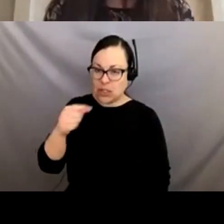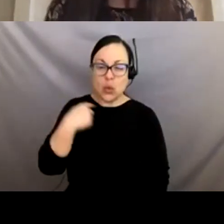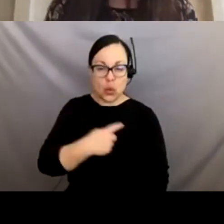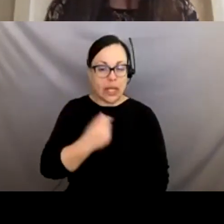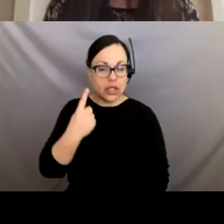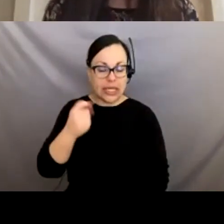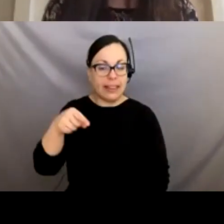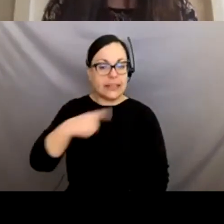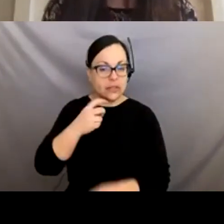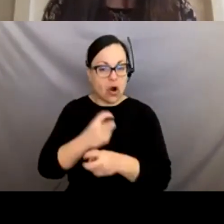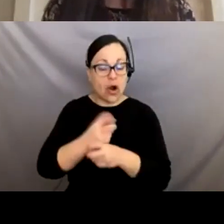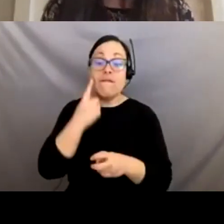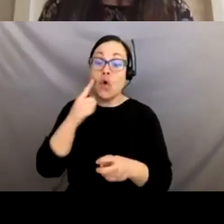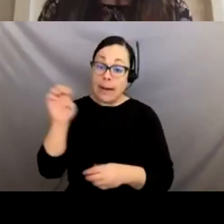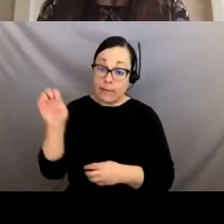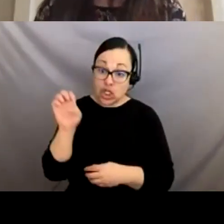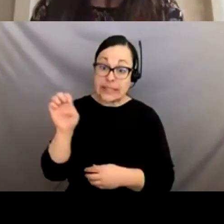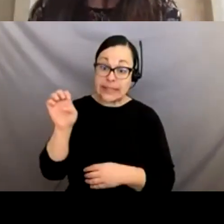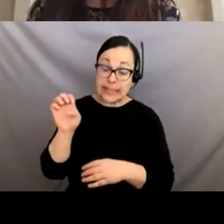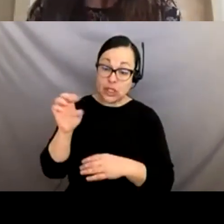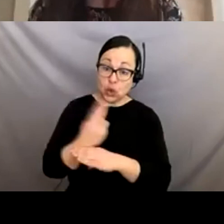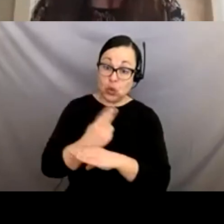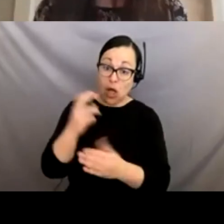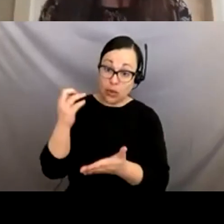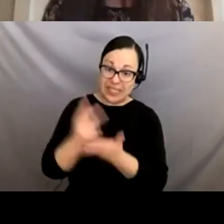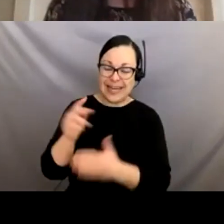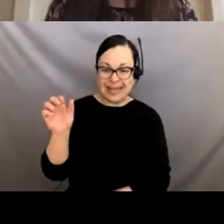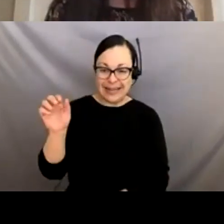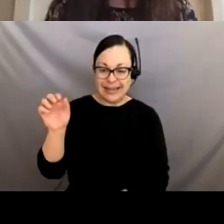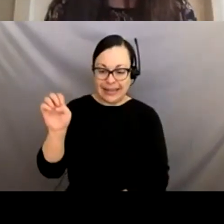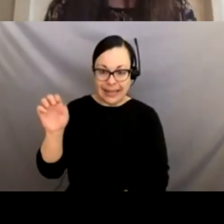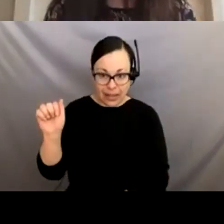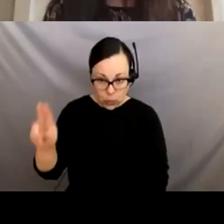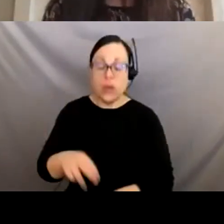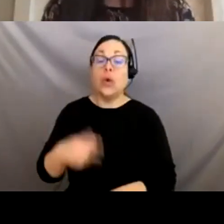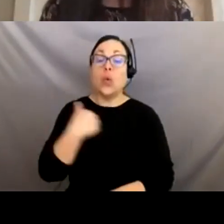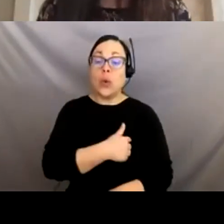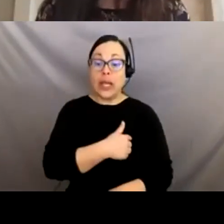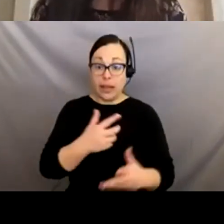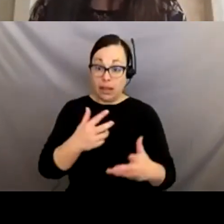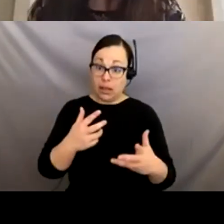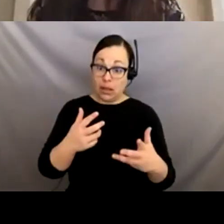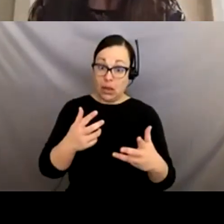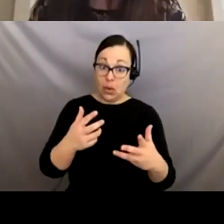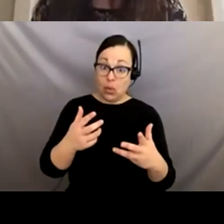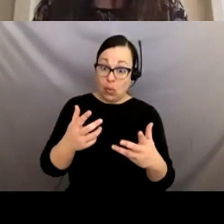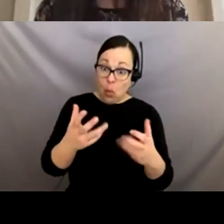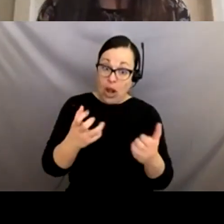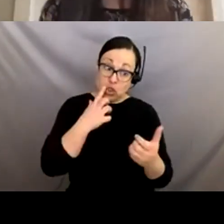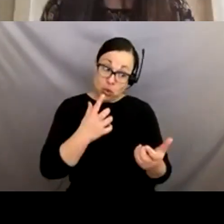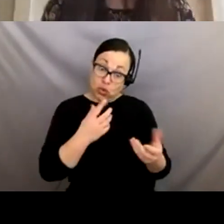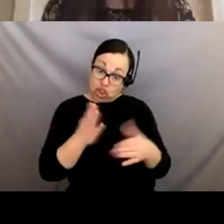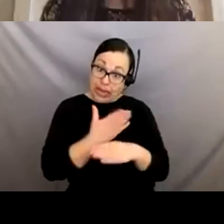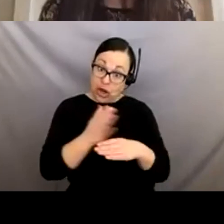an emergency use authorization, we're obligated to share that information sheet, but written consent is